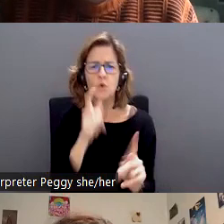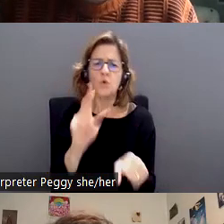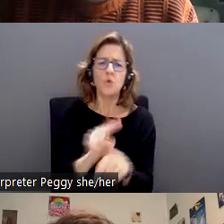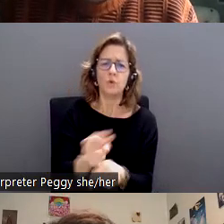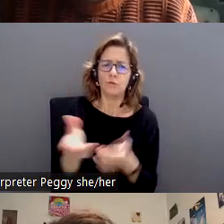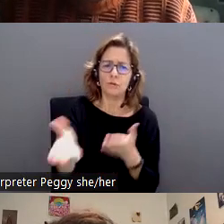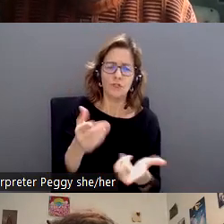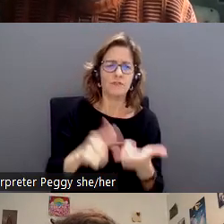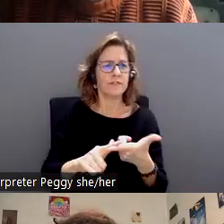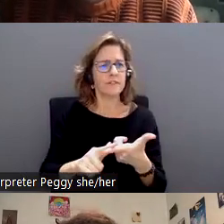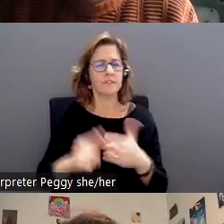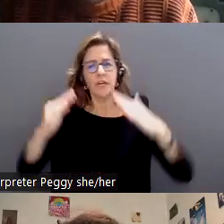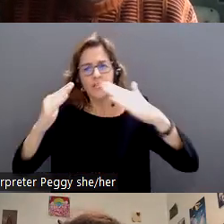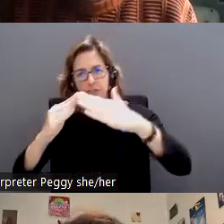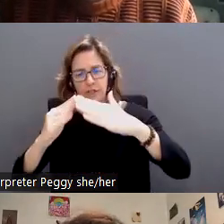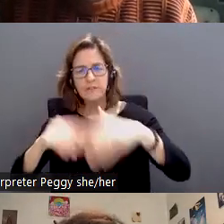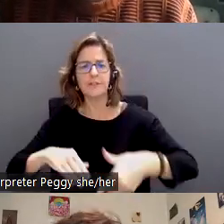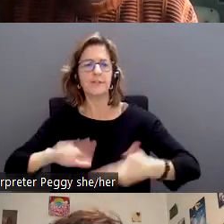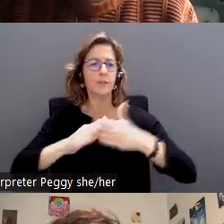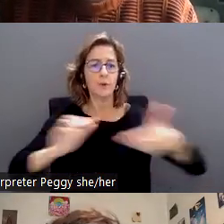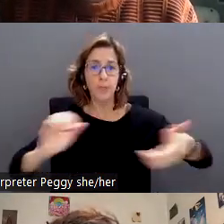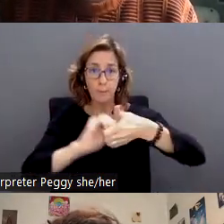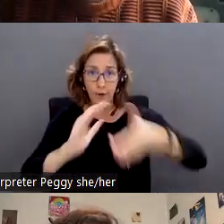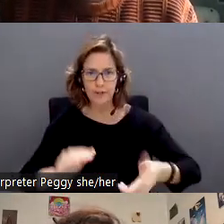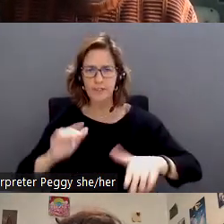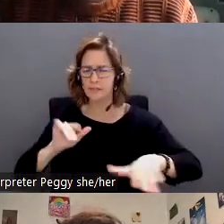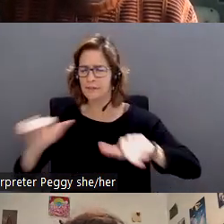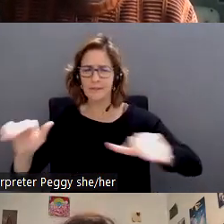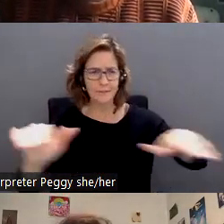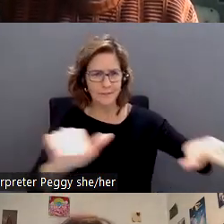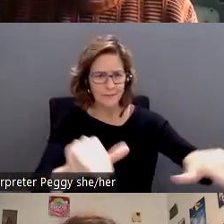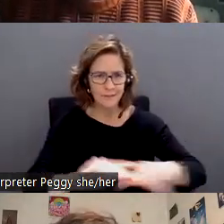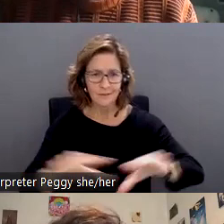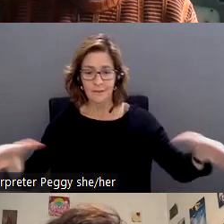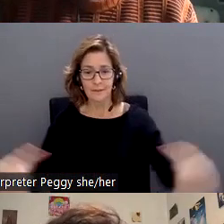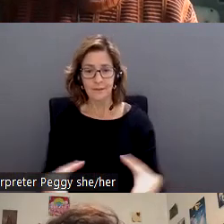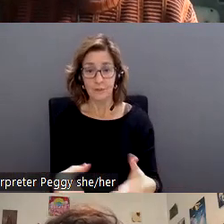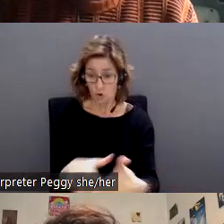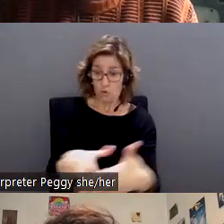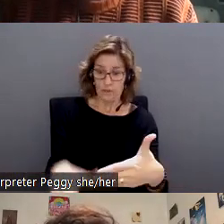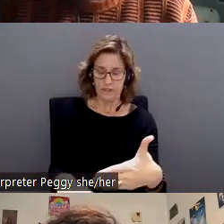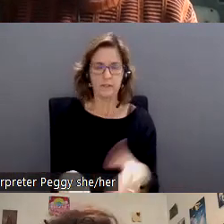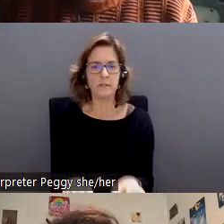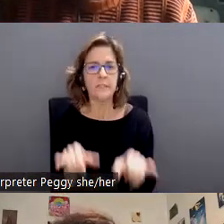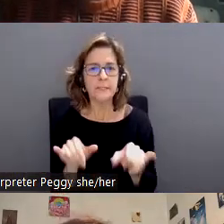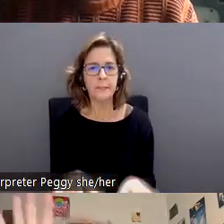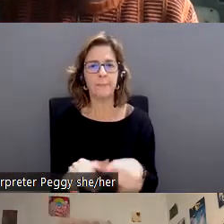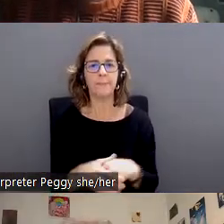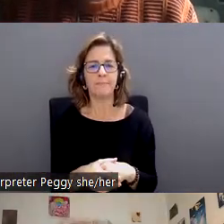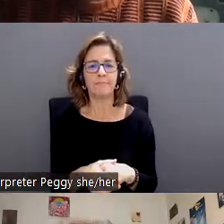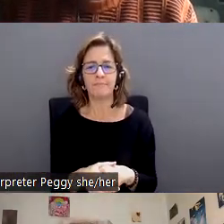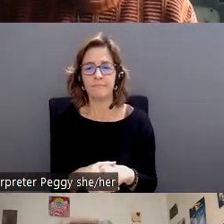know, shelter service providers. And out of that consultation came the very same results. You could have put